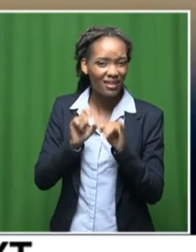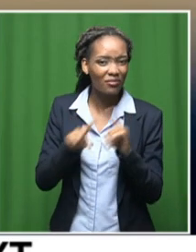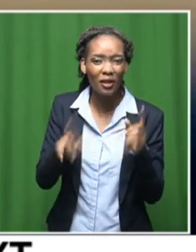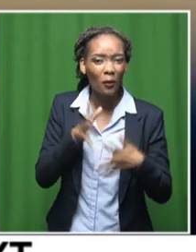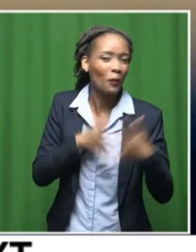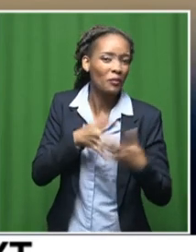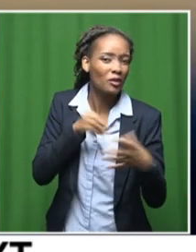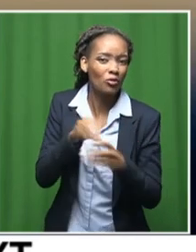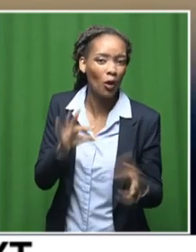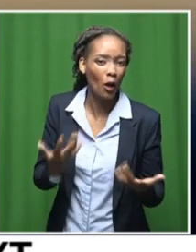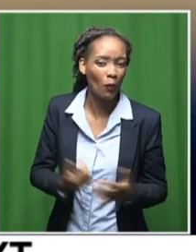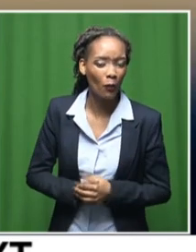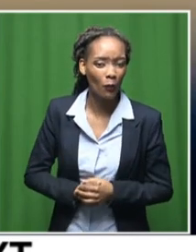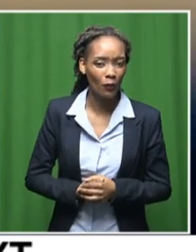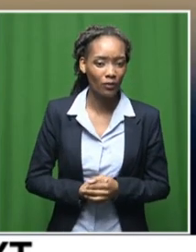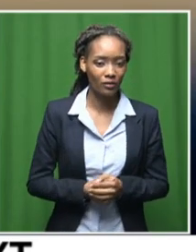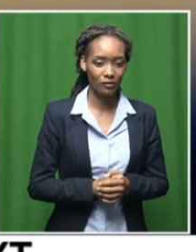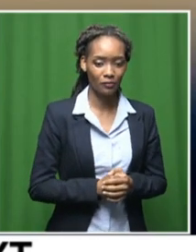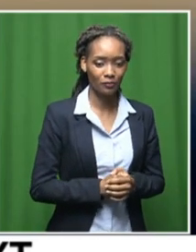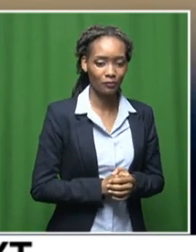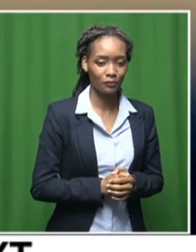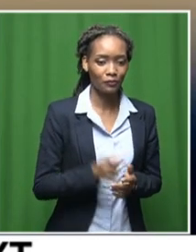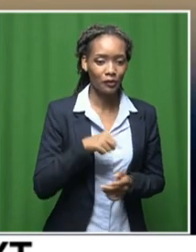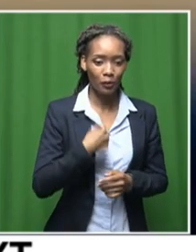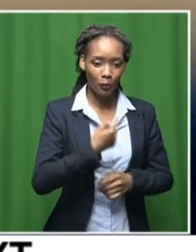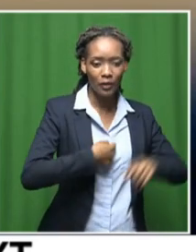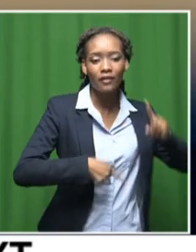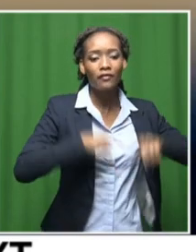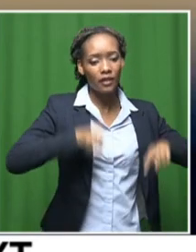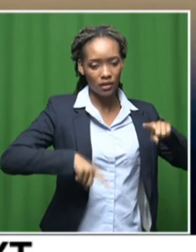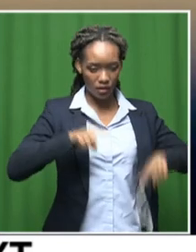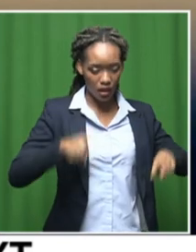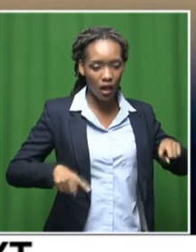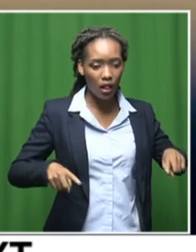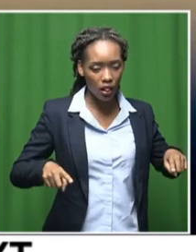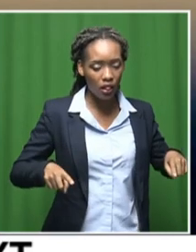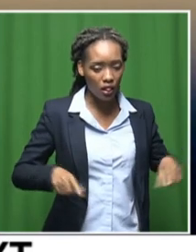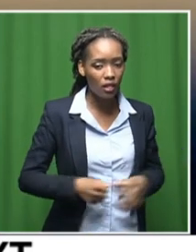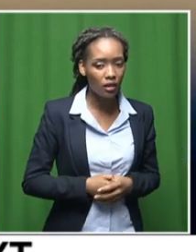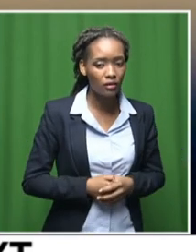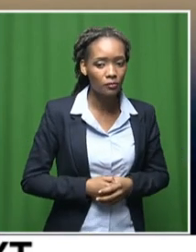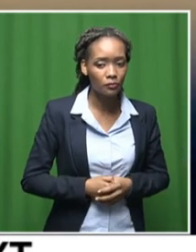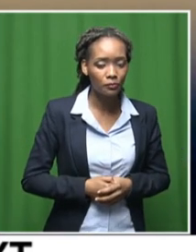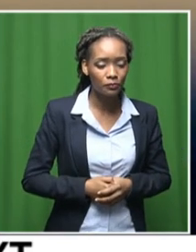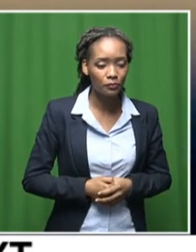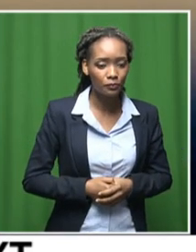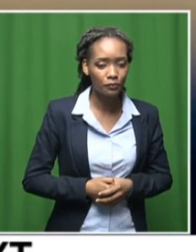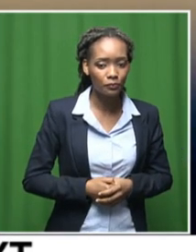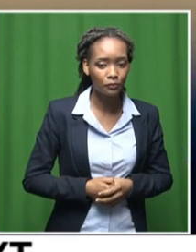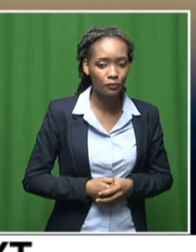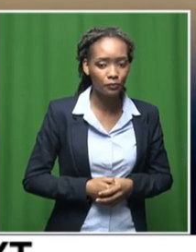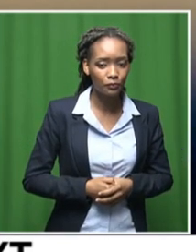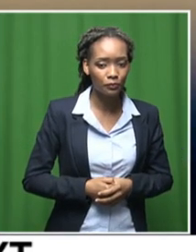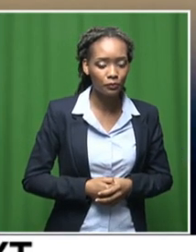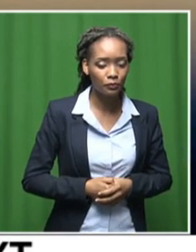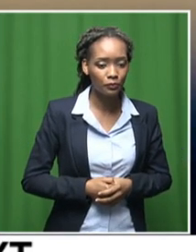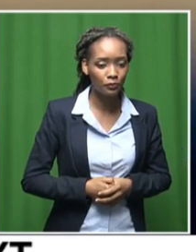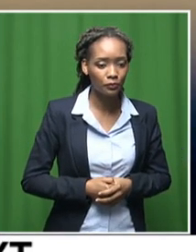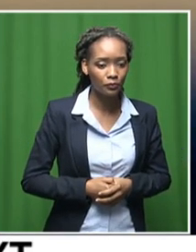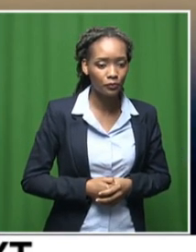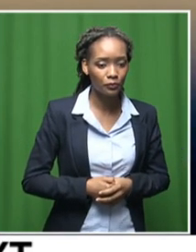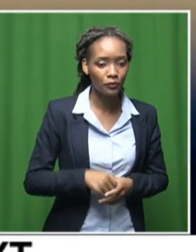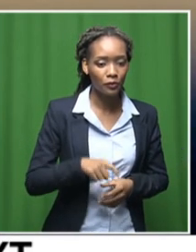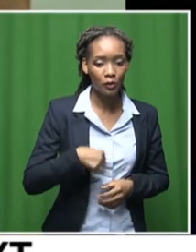Yeah, so, you know, we are very versatile. How can I put it? Because we don't want to be stuck in one thing